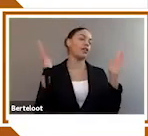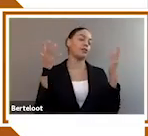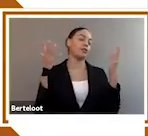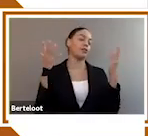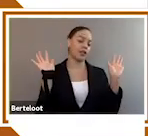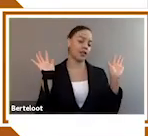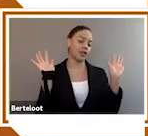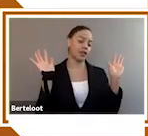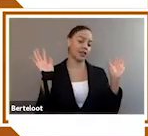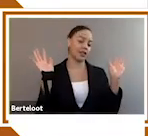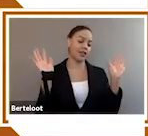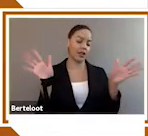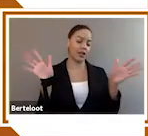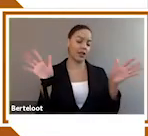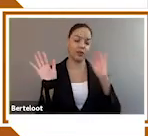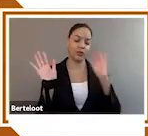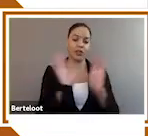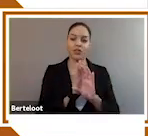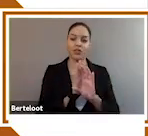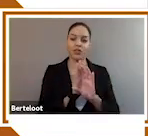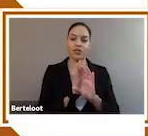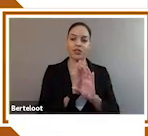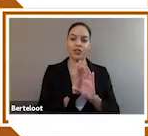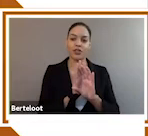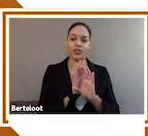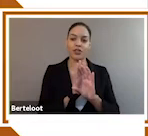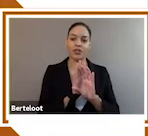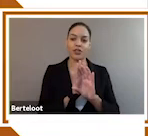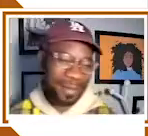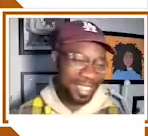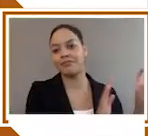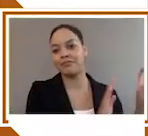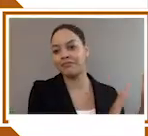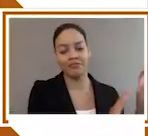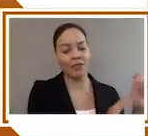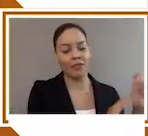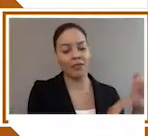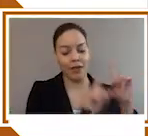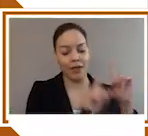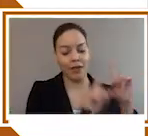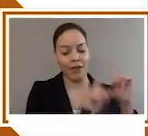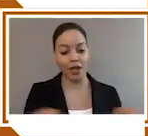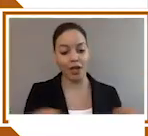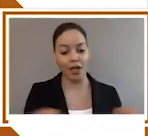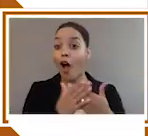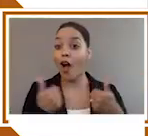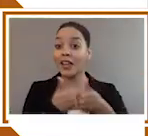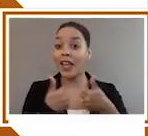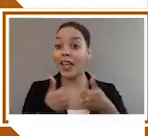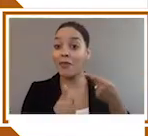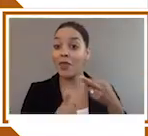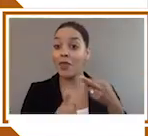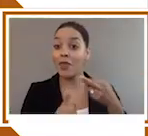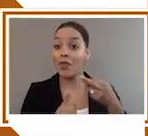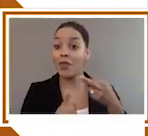I'm done. Look, I'm walking off screen. Look, for all my Game of Thrones fans out there, please tell me y'all feel